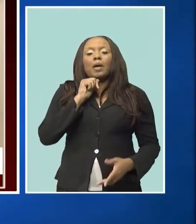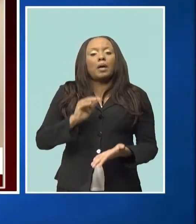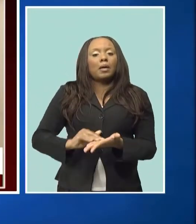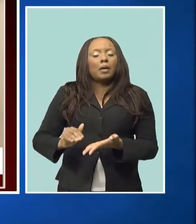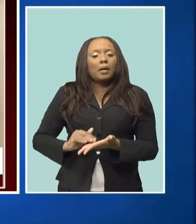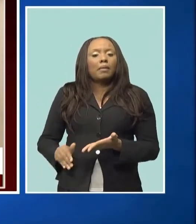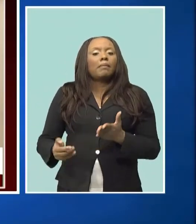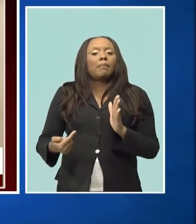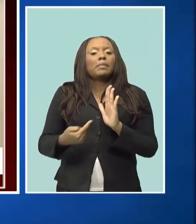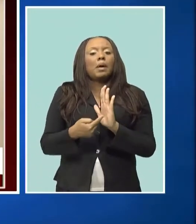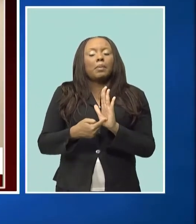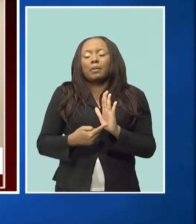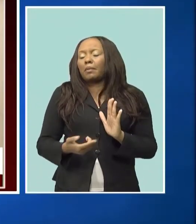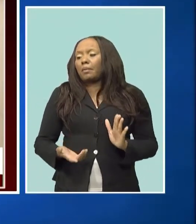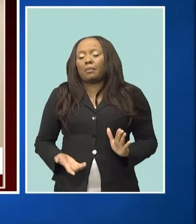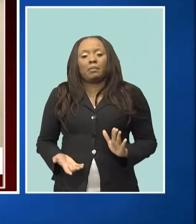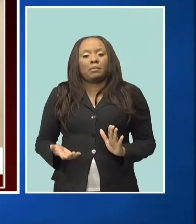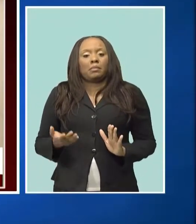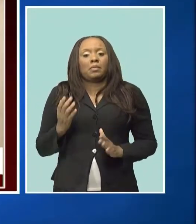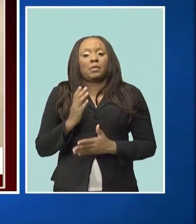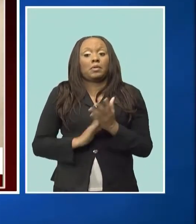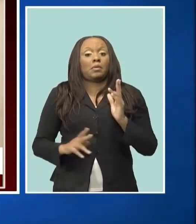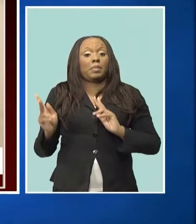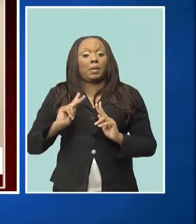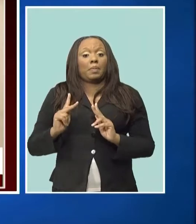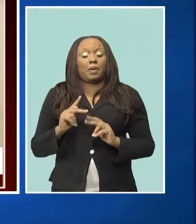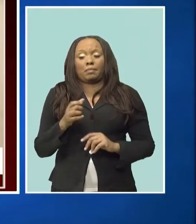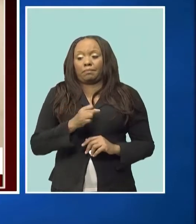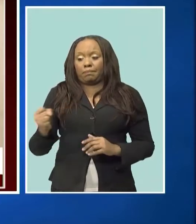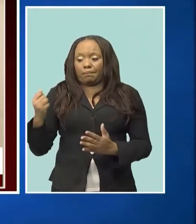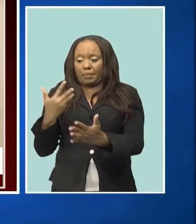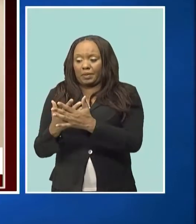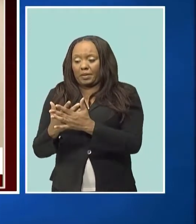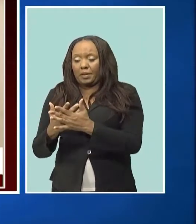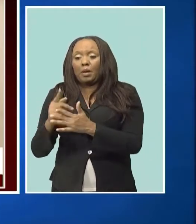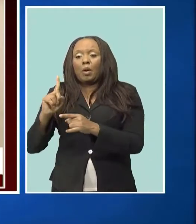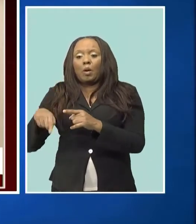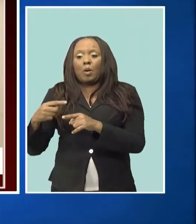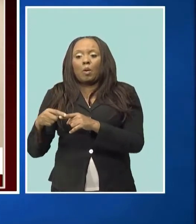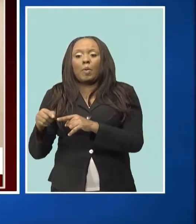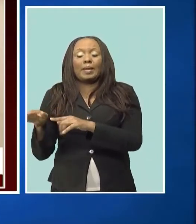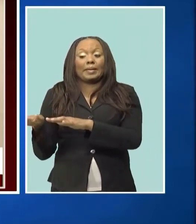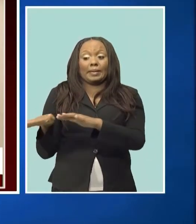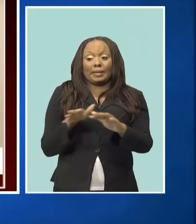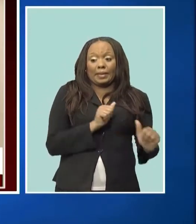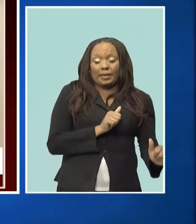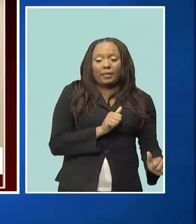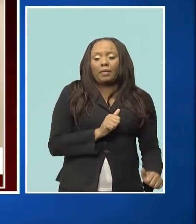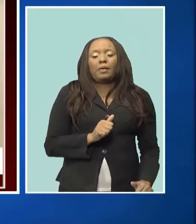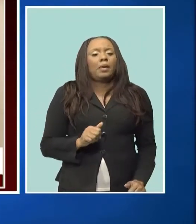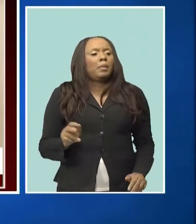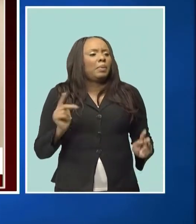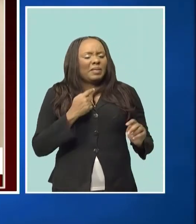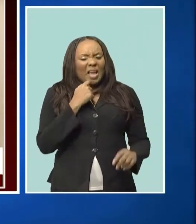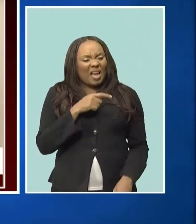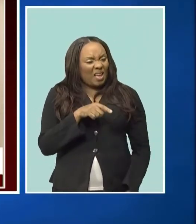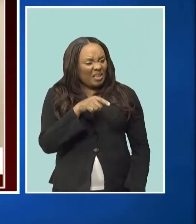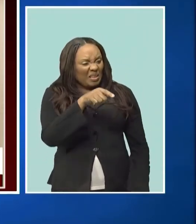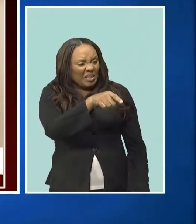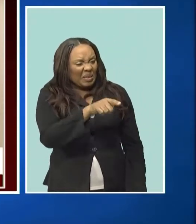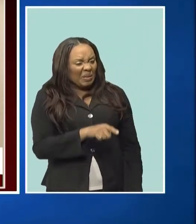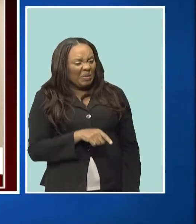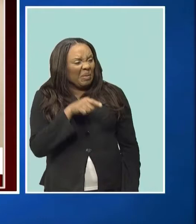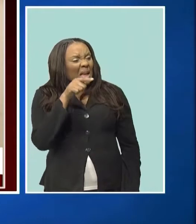chance. Again, when I'm explaining to people why I'm doing what I'm doing, they think I'm shooting from my hip. I don't know what I'm talking about.